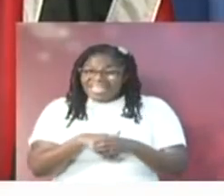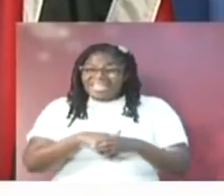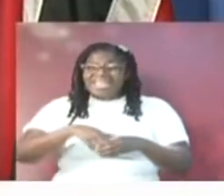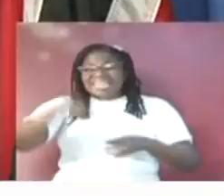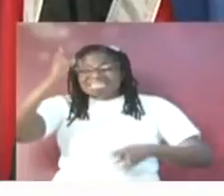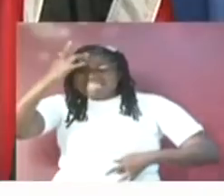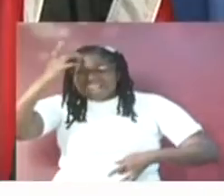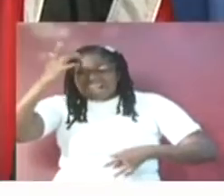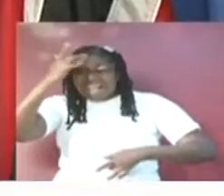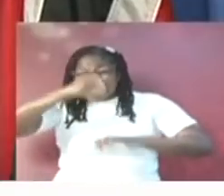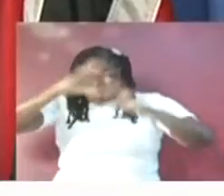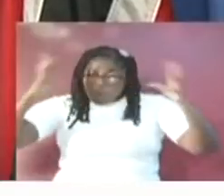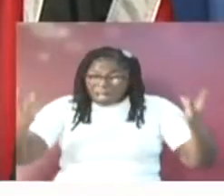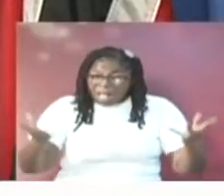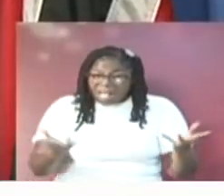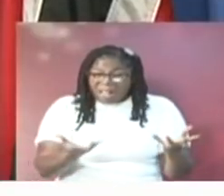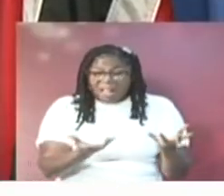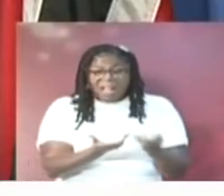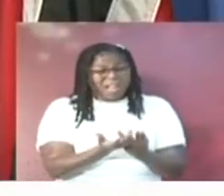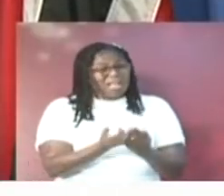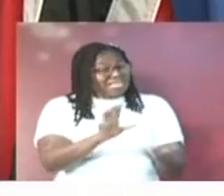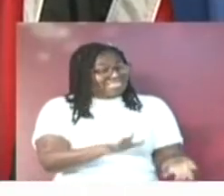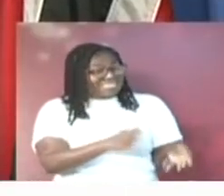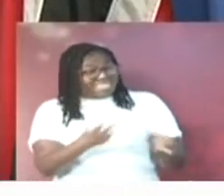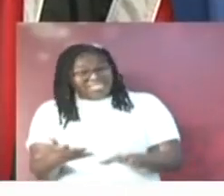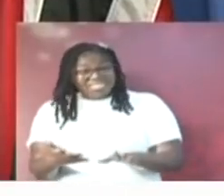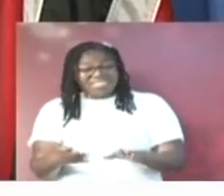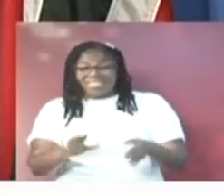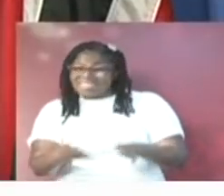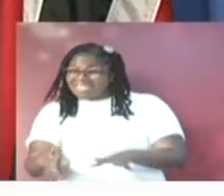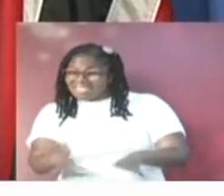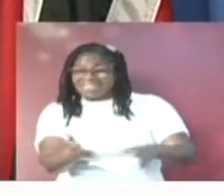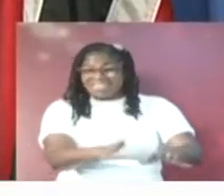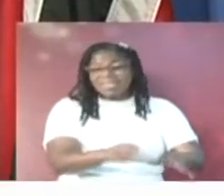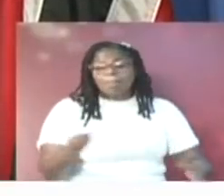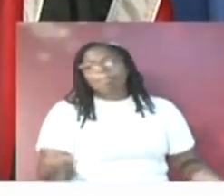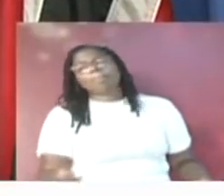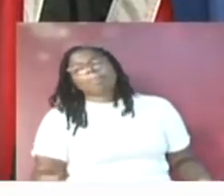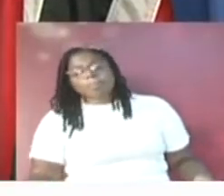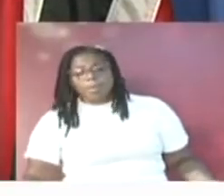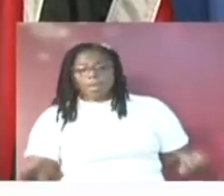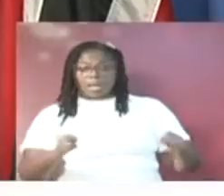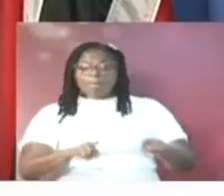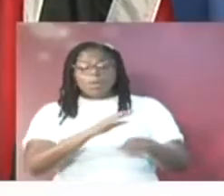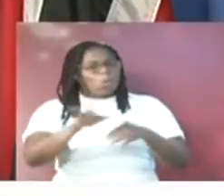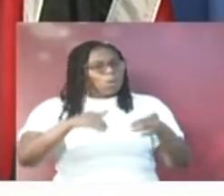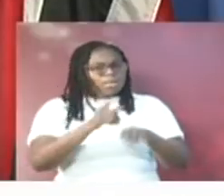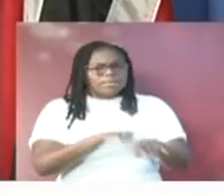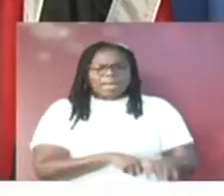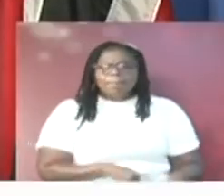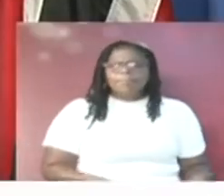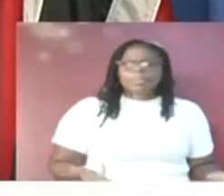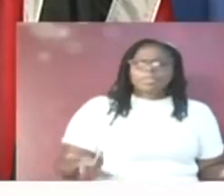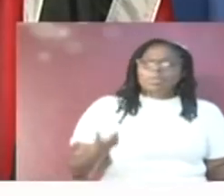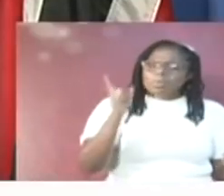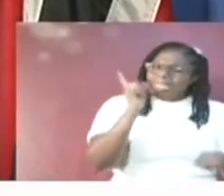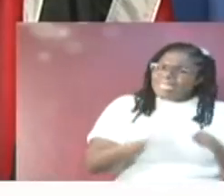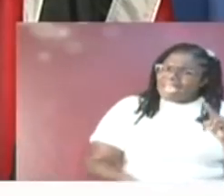to accept that we cannot do what has to be done to get by until the 23rd of